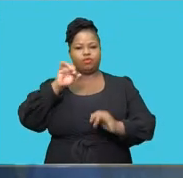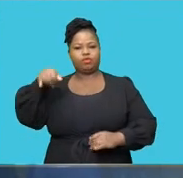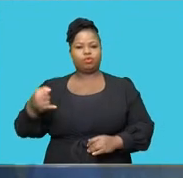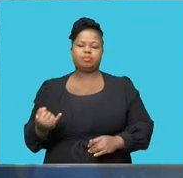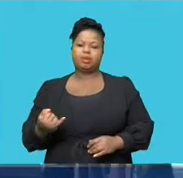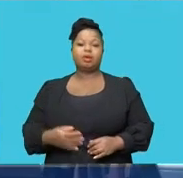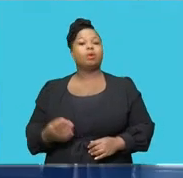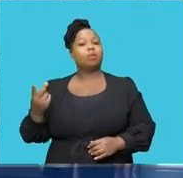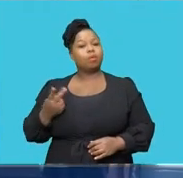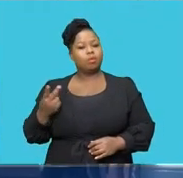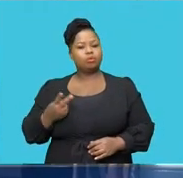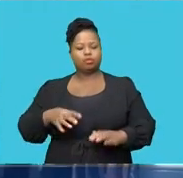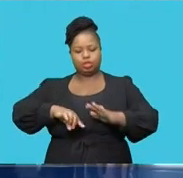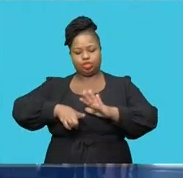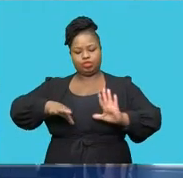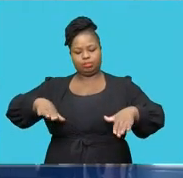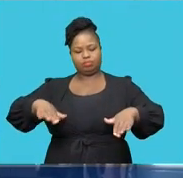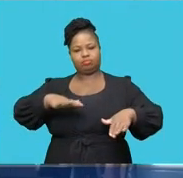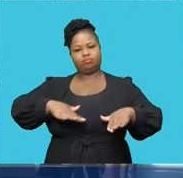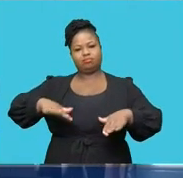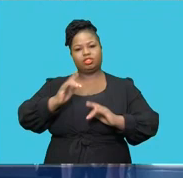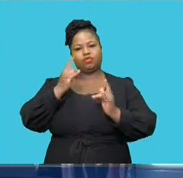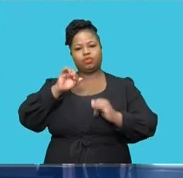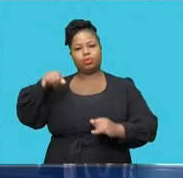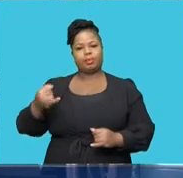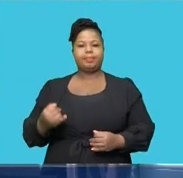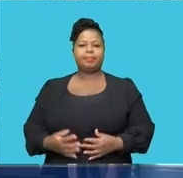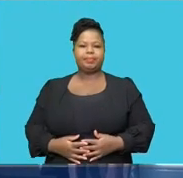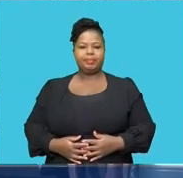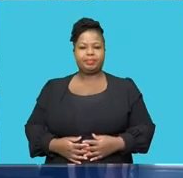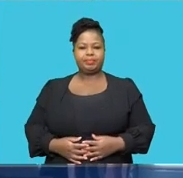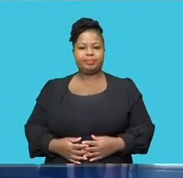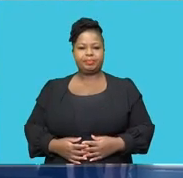eGoli ngokunjalo nje-ke ne-district yonke-ke nje yaseGoli